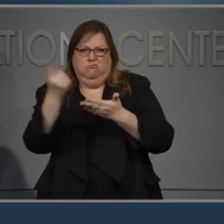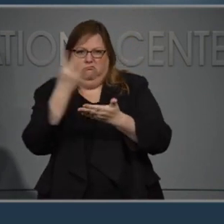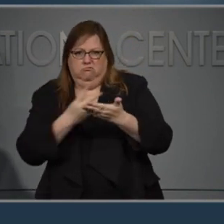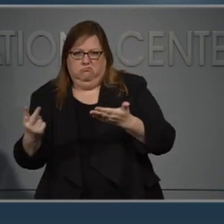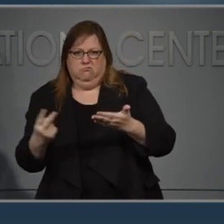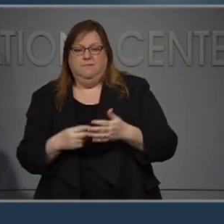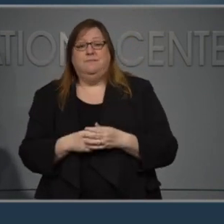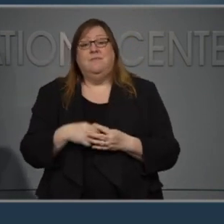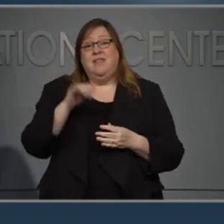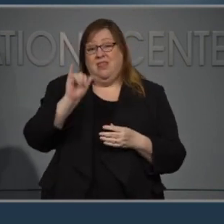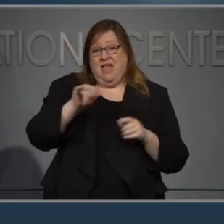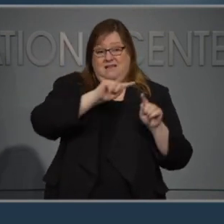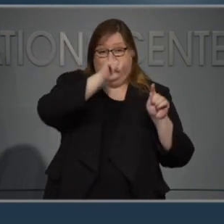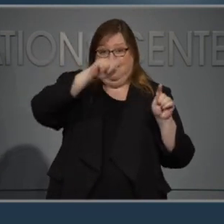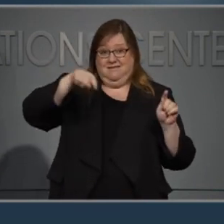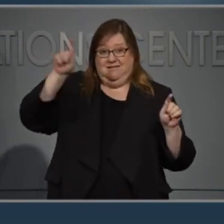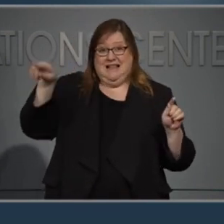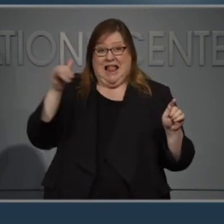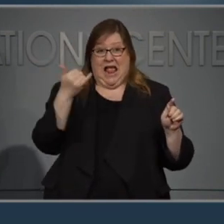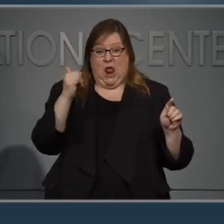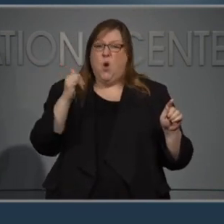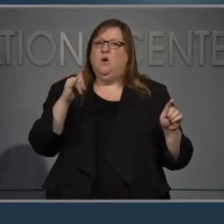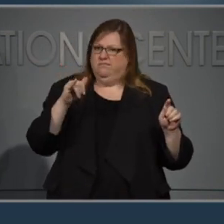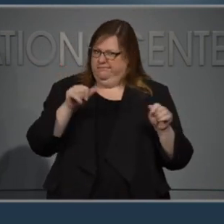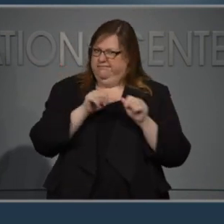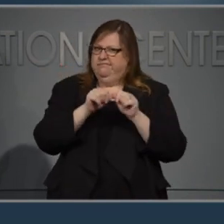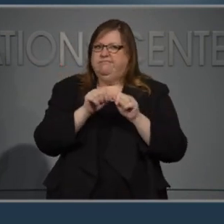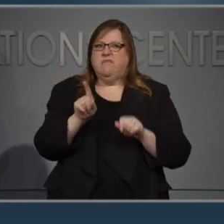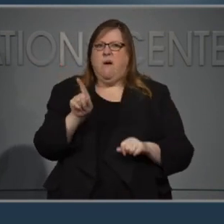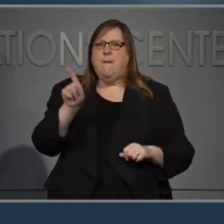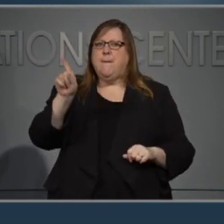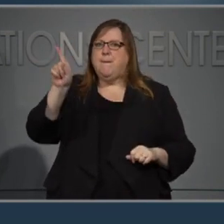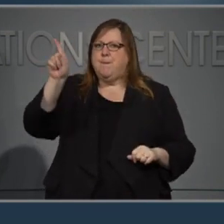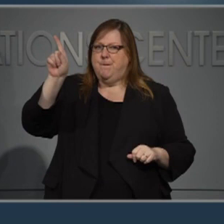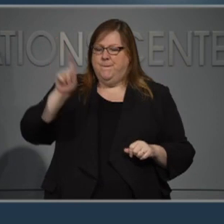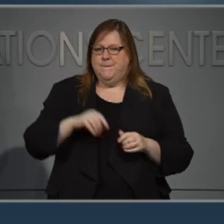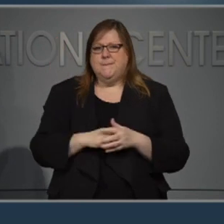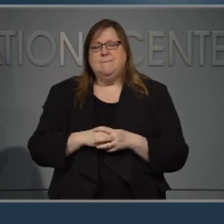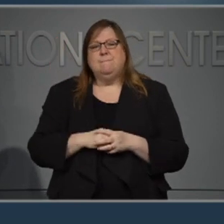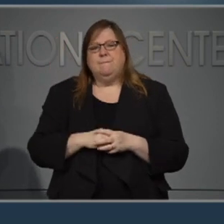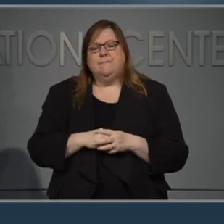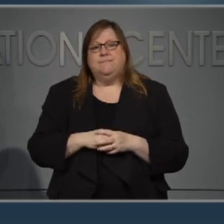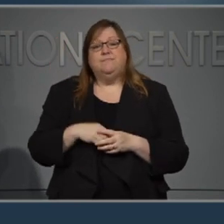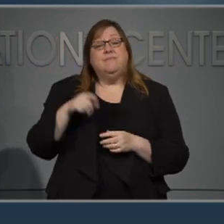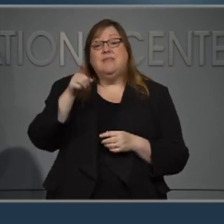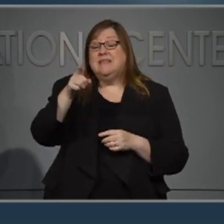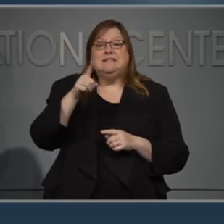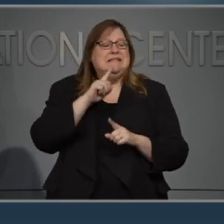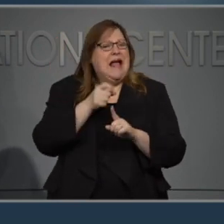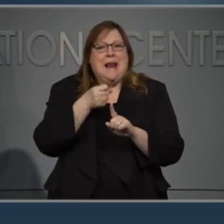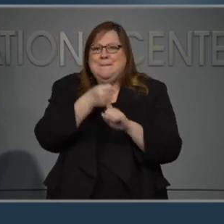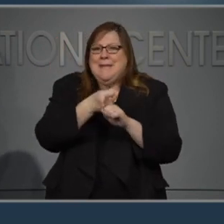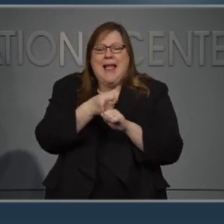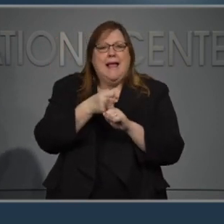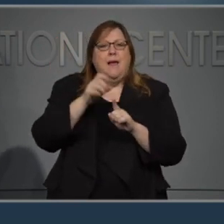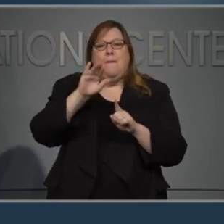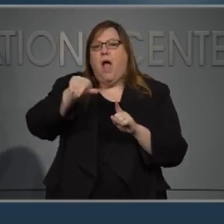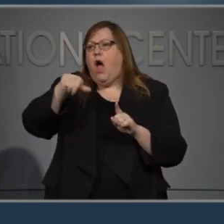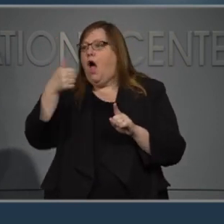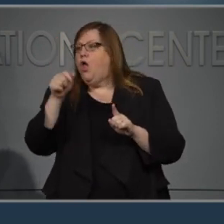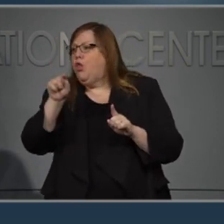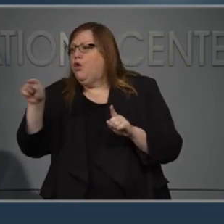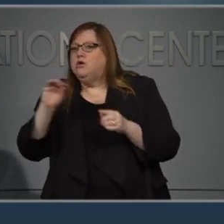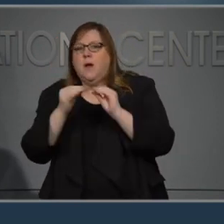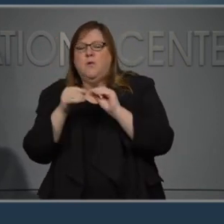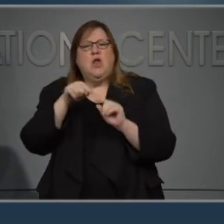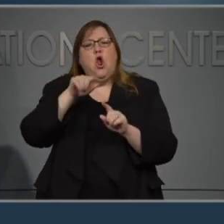to increase. This metric is not impacted by our testing rates or other factors. Again, it's an early warning